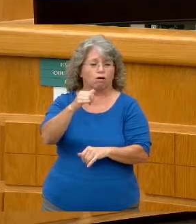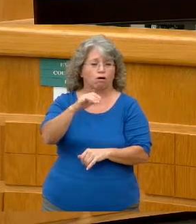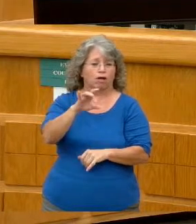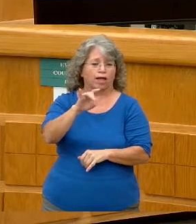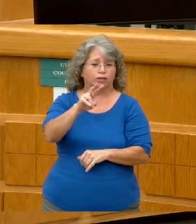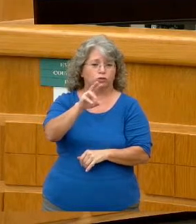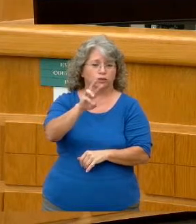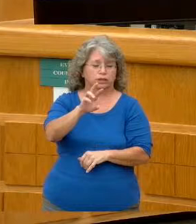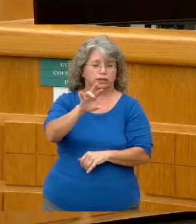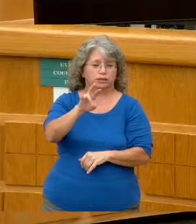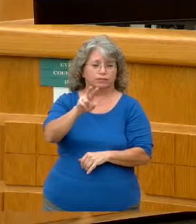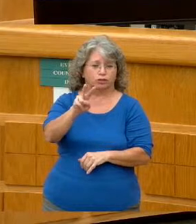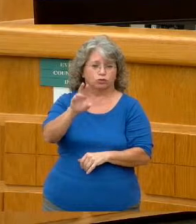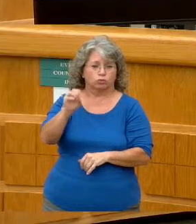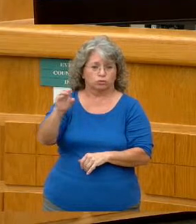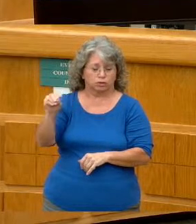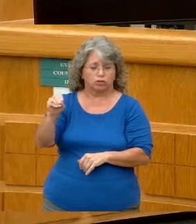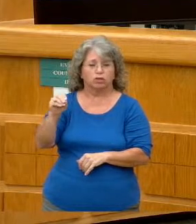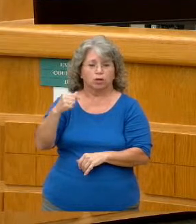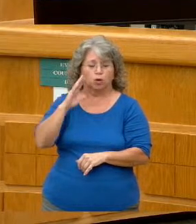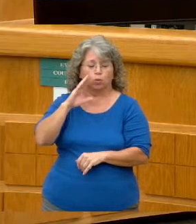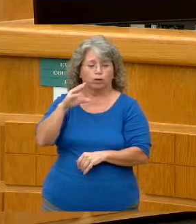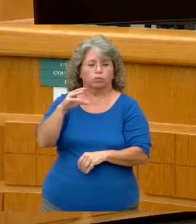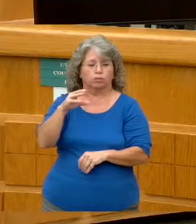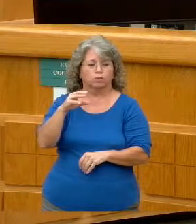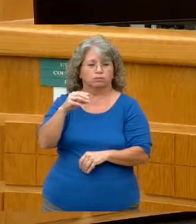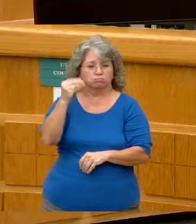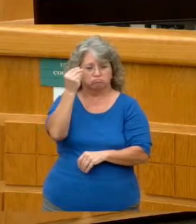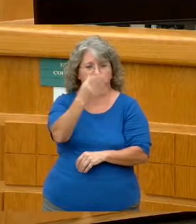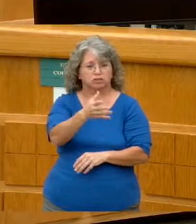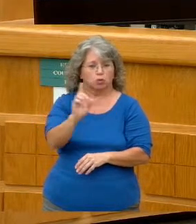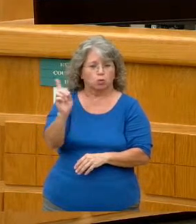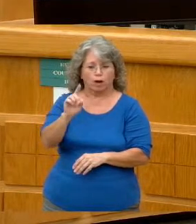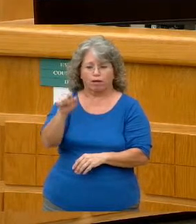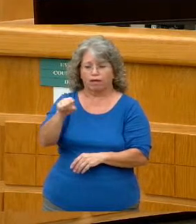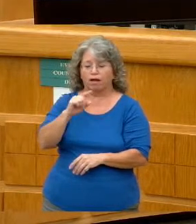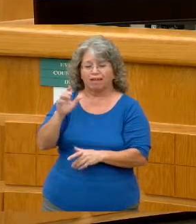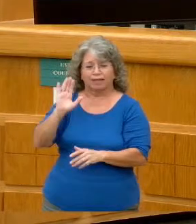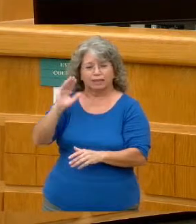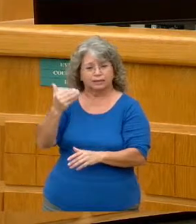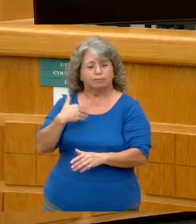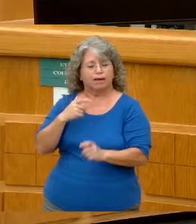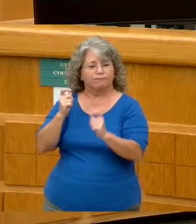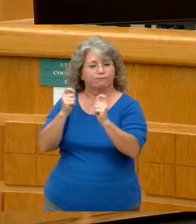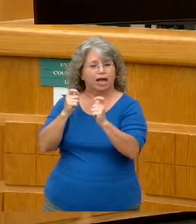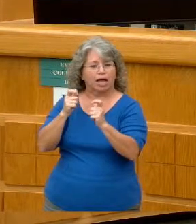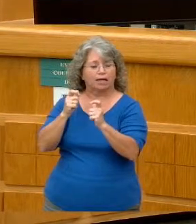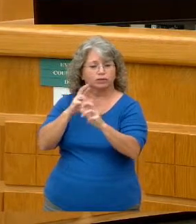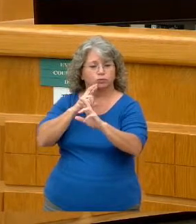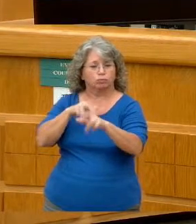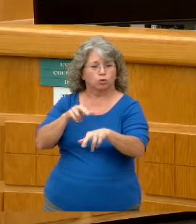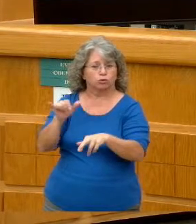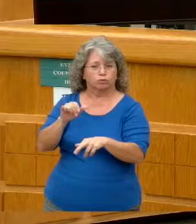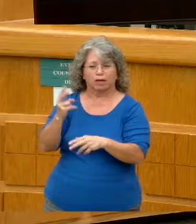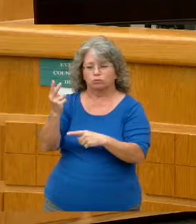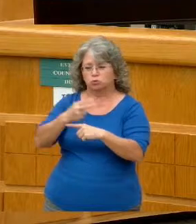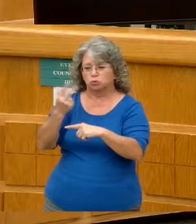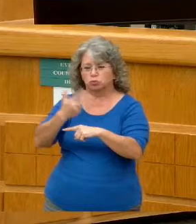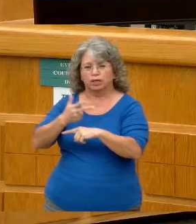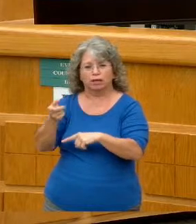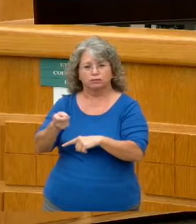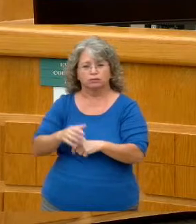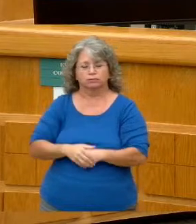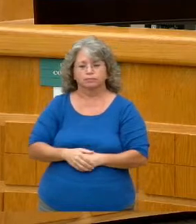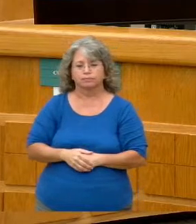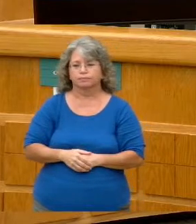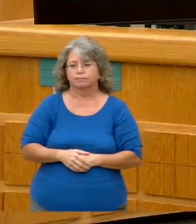the 826-7200, we can give you that information as well to get you signed up. And they seem to have a fairly fast turnaround time now of about 2 to